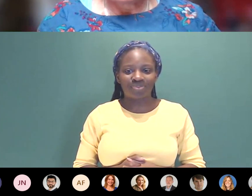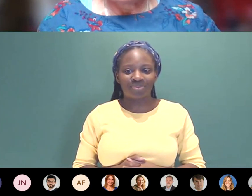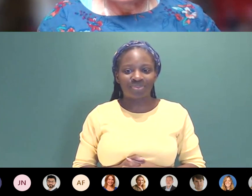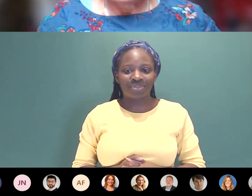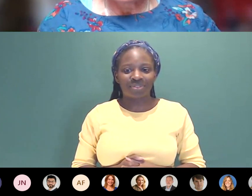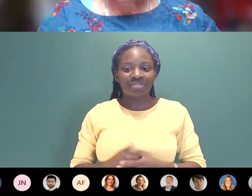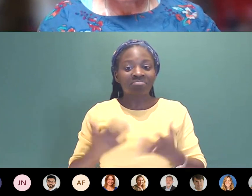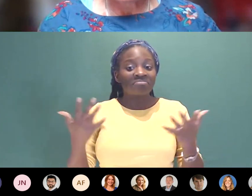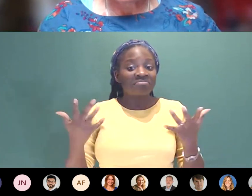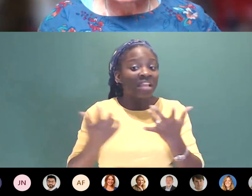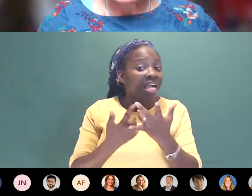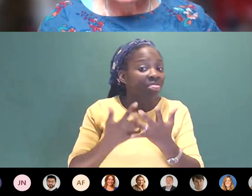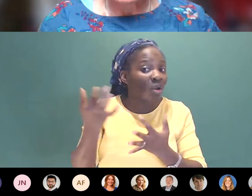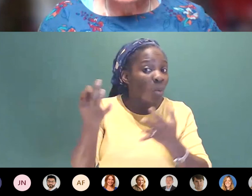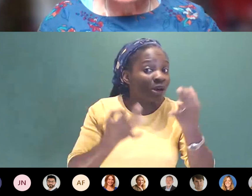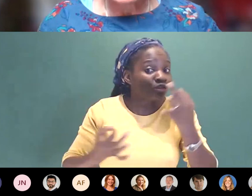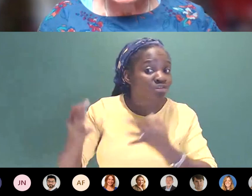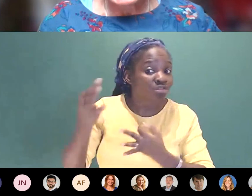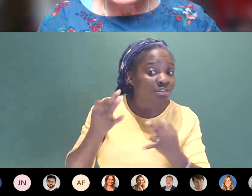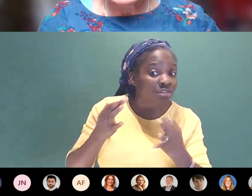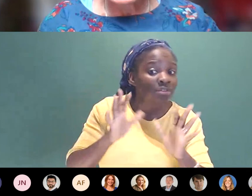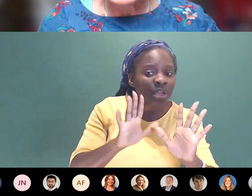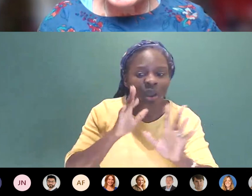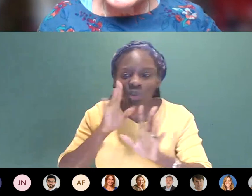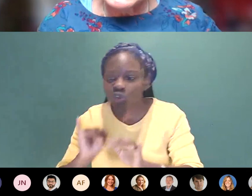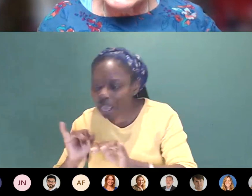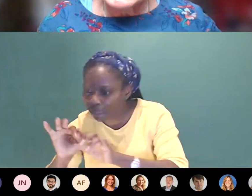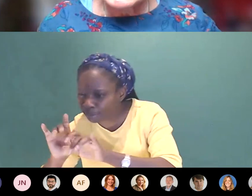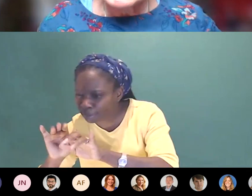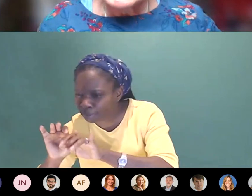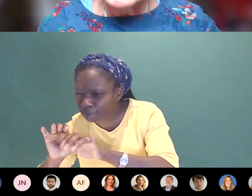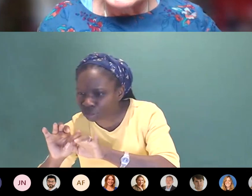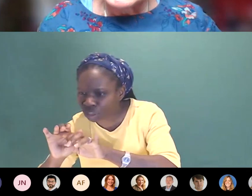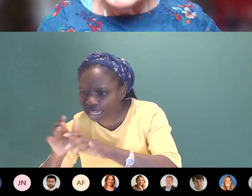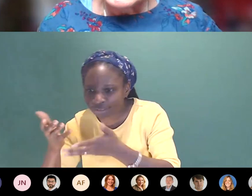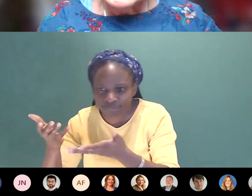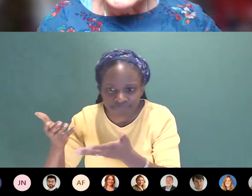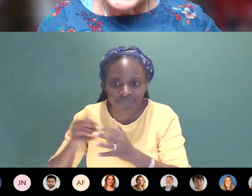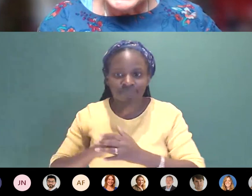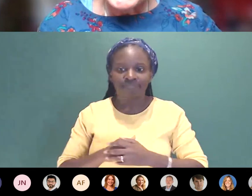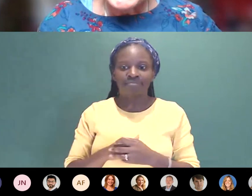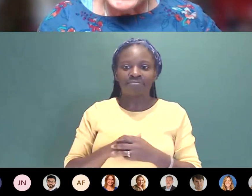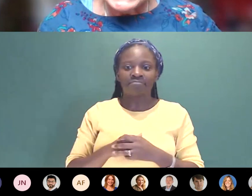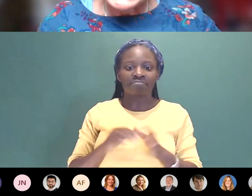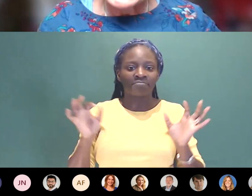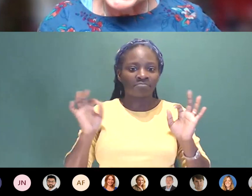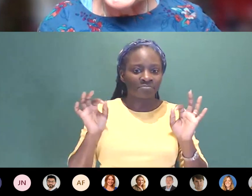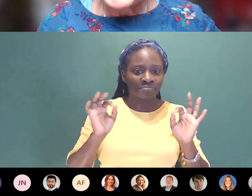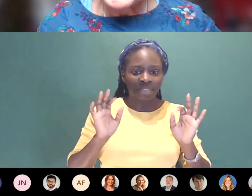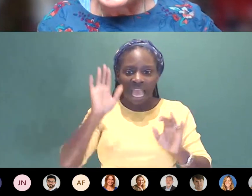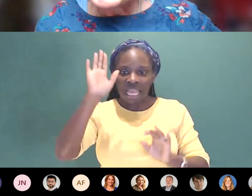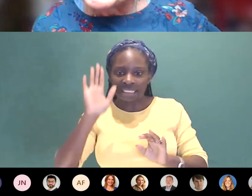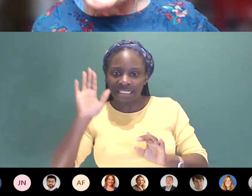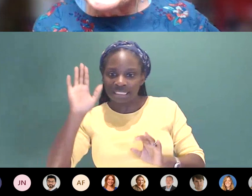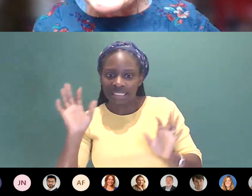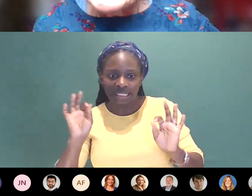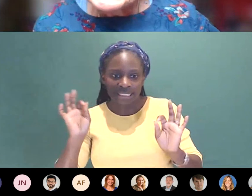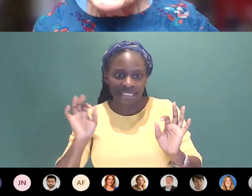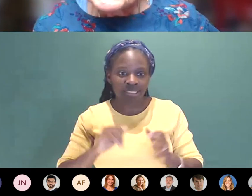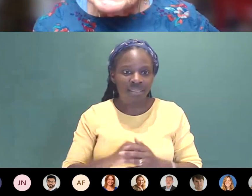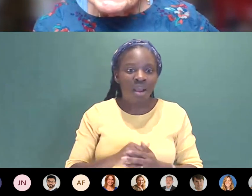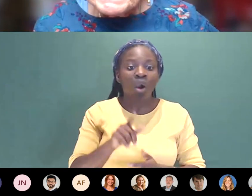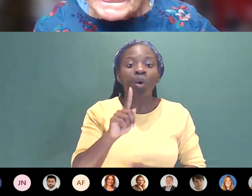Any further questions? Let me just check in the chat. I don't think there's no more hands up. I have just sent